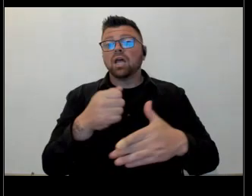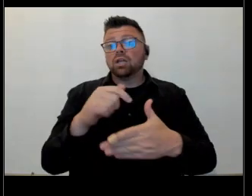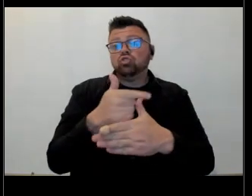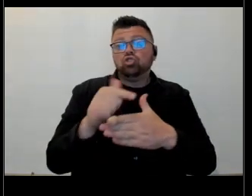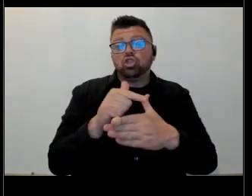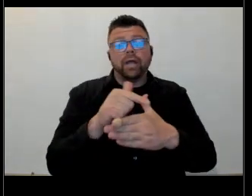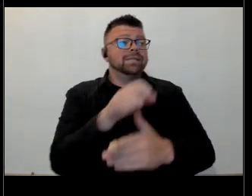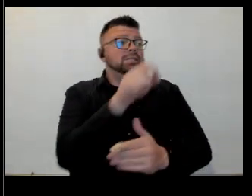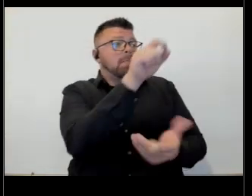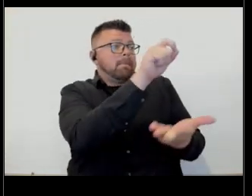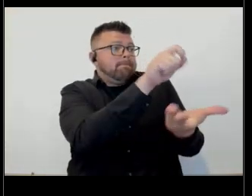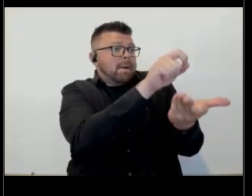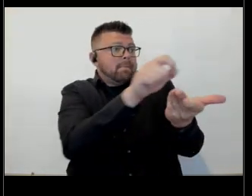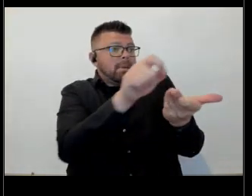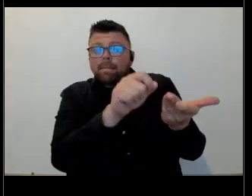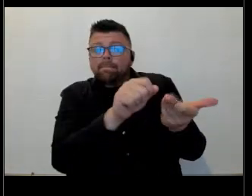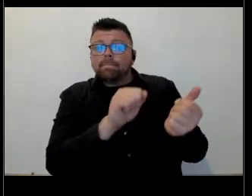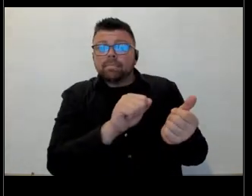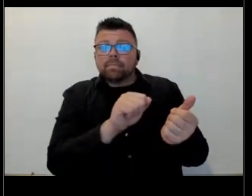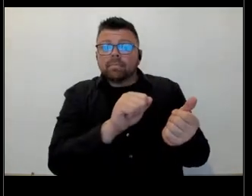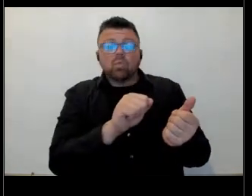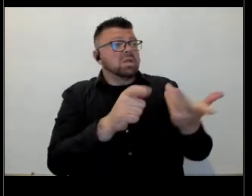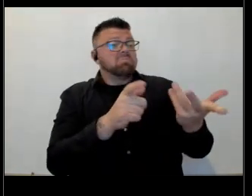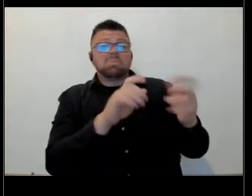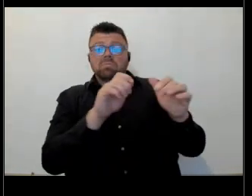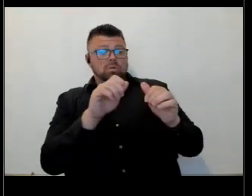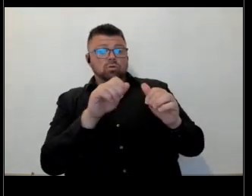of a seated user.